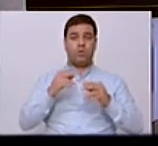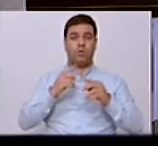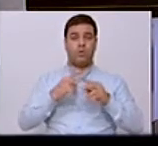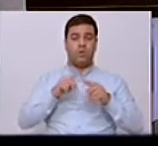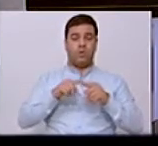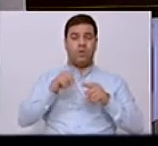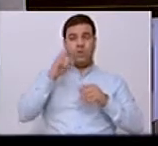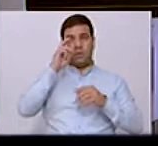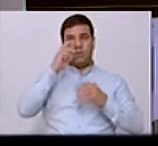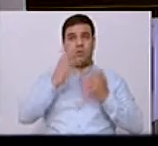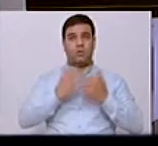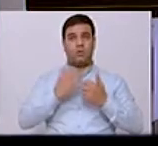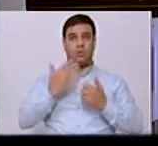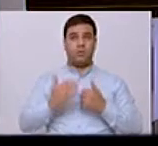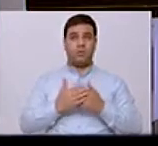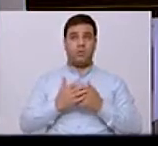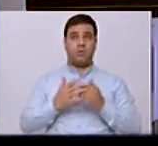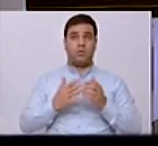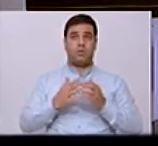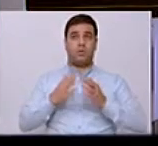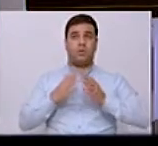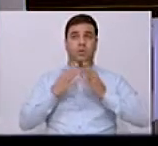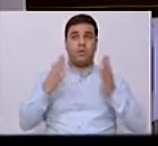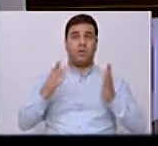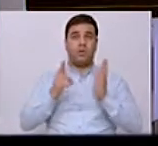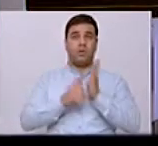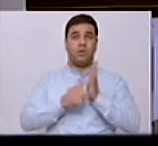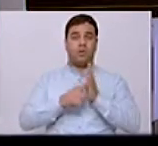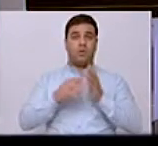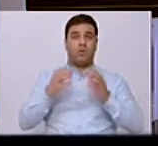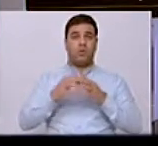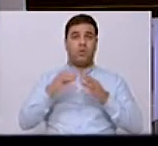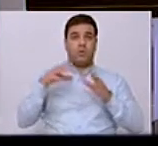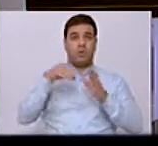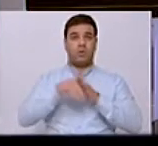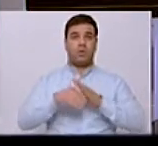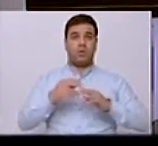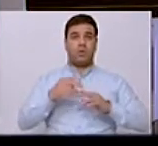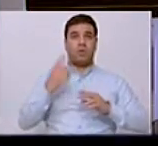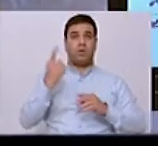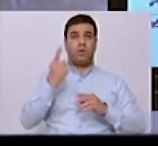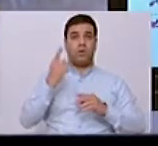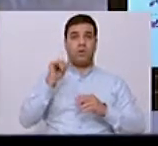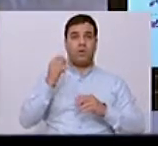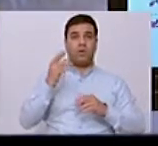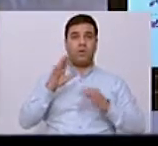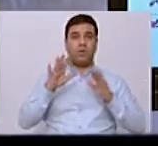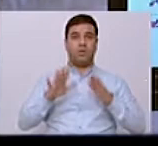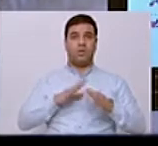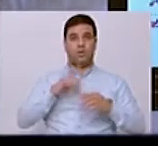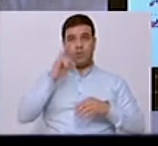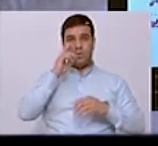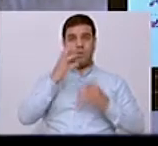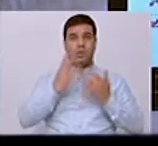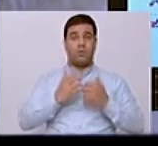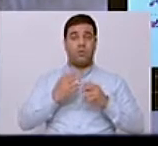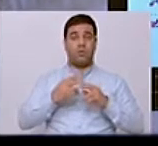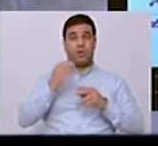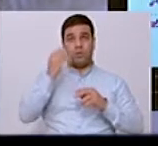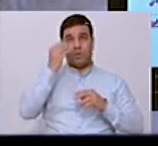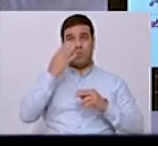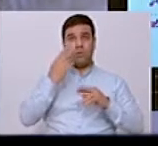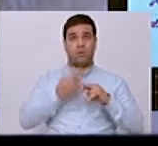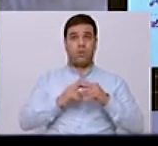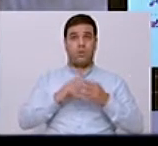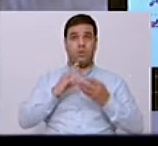ajratiluvchi davlat sanaladi. Katta 7lik guruhiga kiradigan yagona Osiyoda joylashgan davlat sanaladi. Yaponiya yalpi